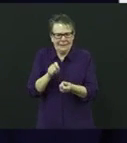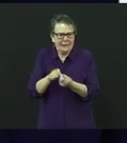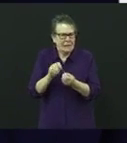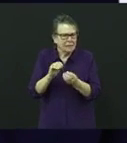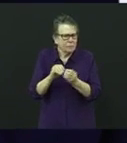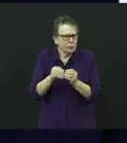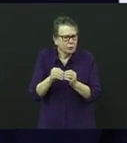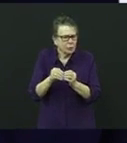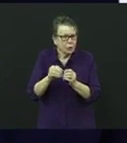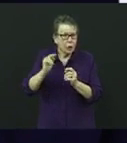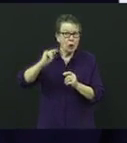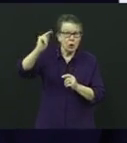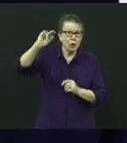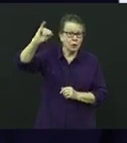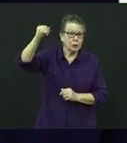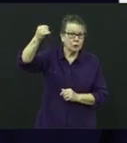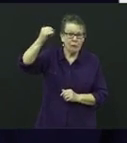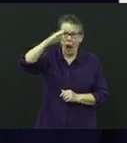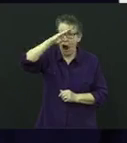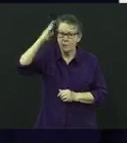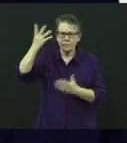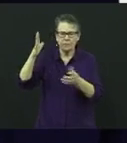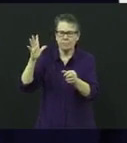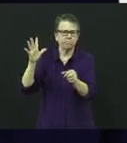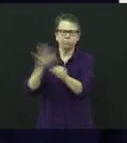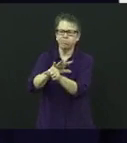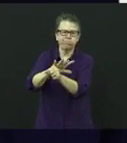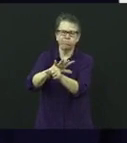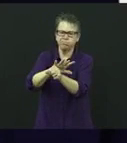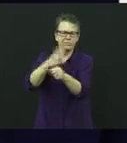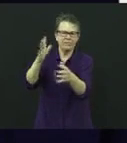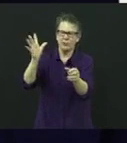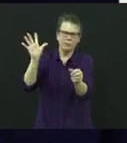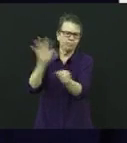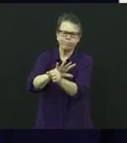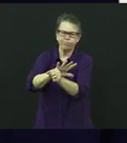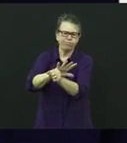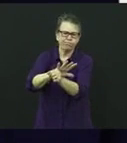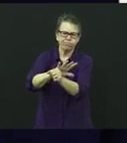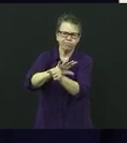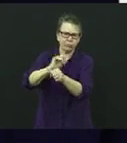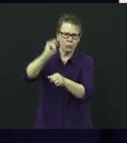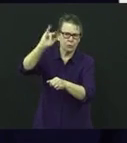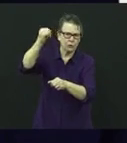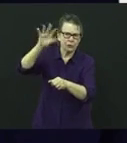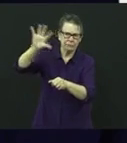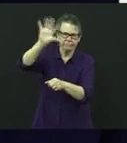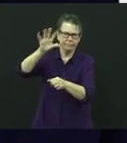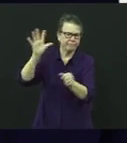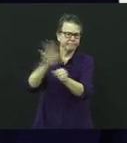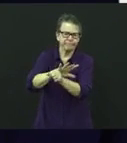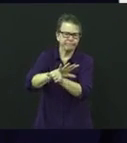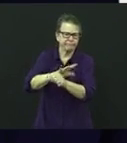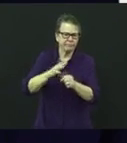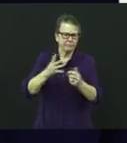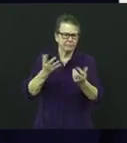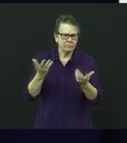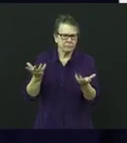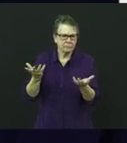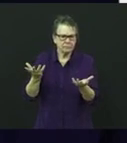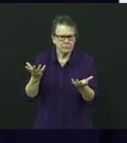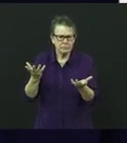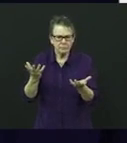With this 27% attack rate, is that good, bad? What should we think of that number? That's a 27% positivity rate. So what